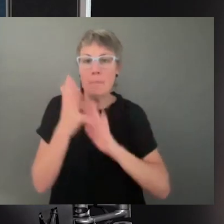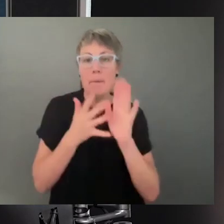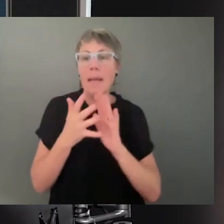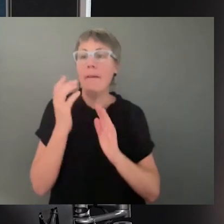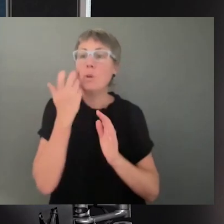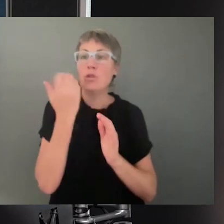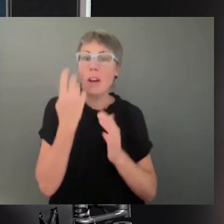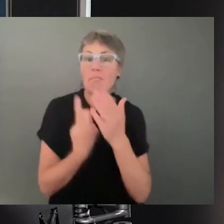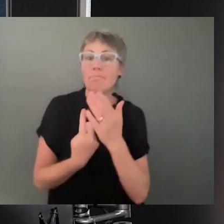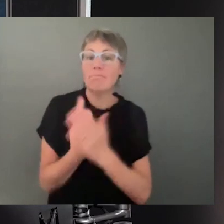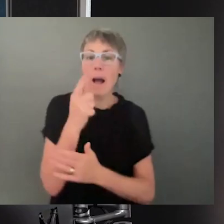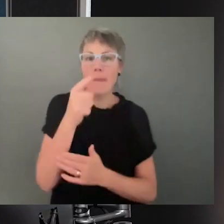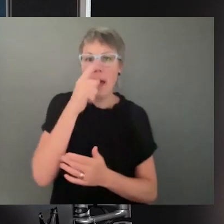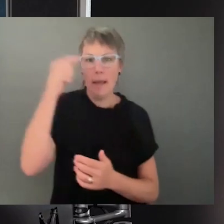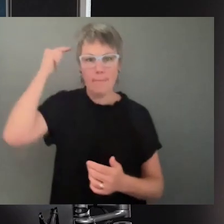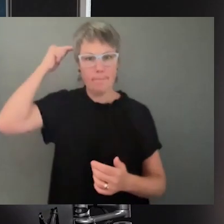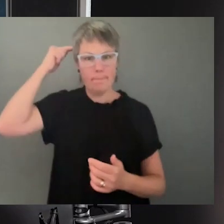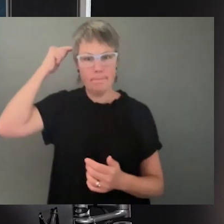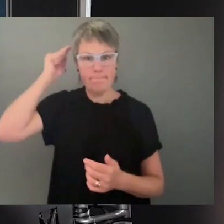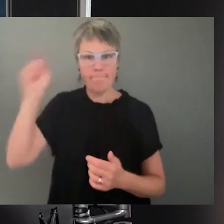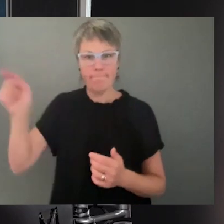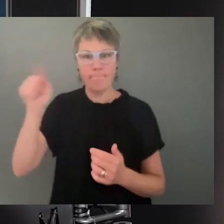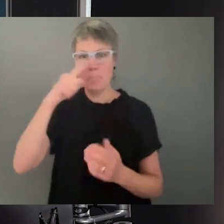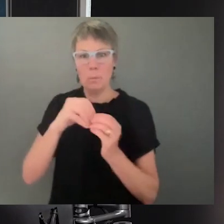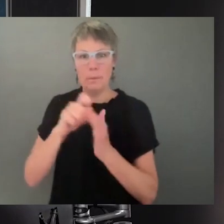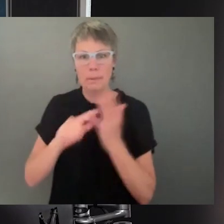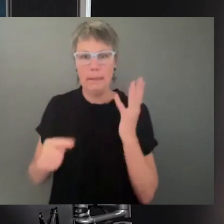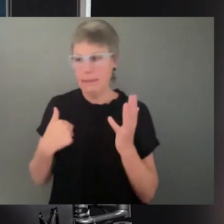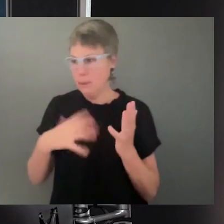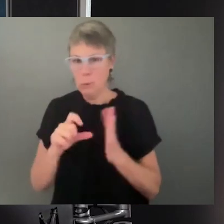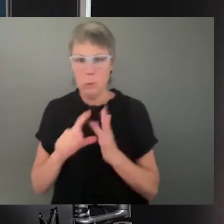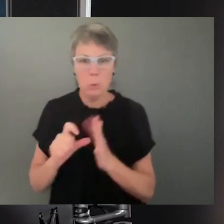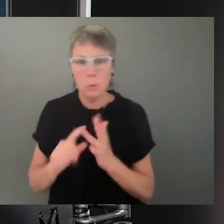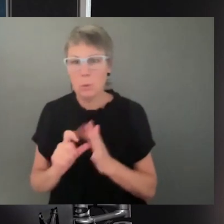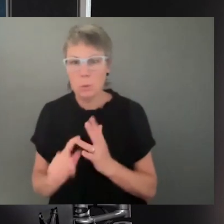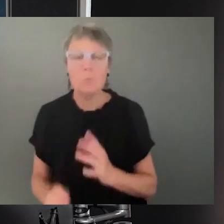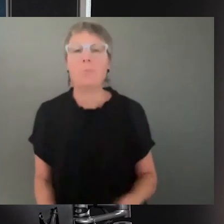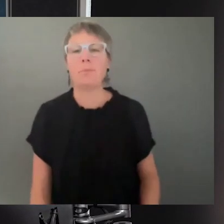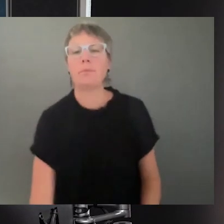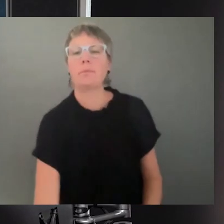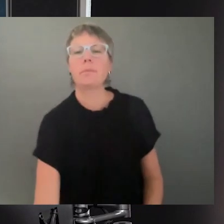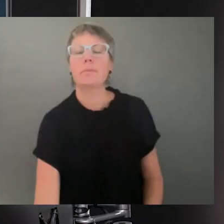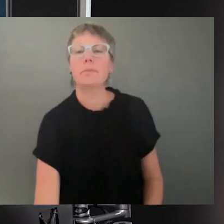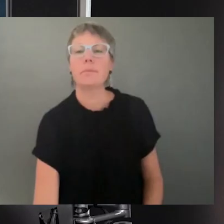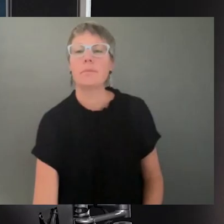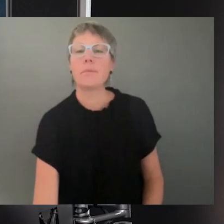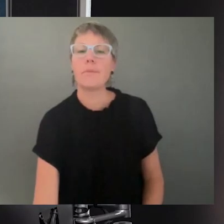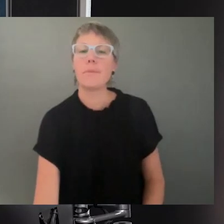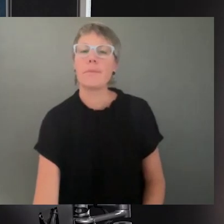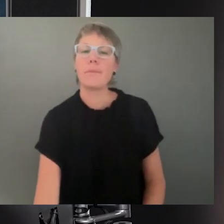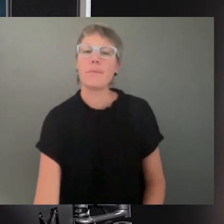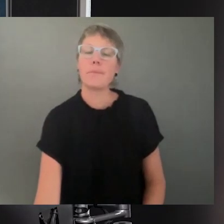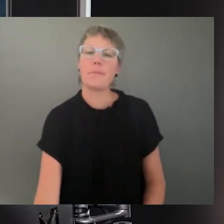that they know how they can better include people with disability in the work that they do. When we think of these